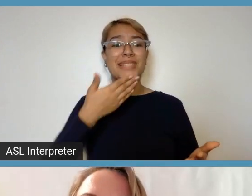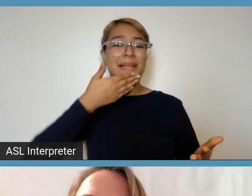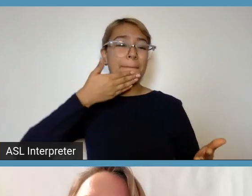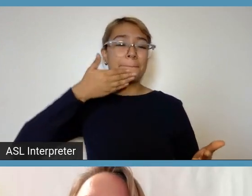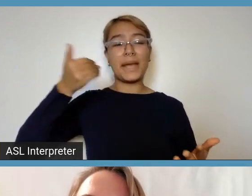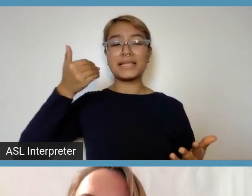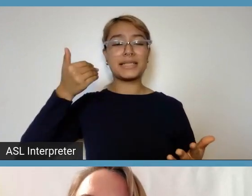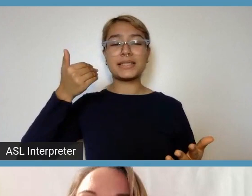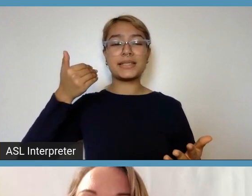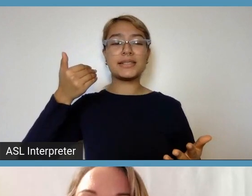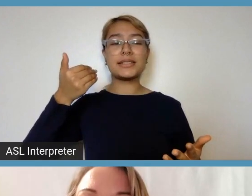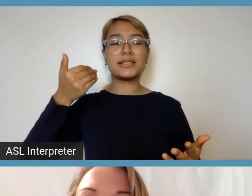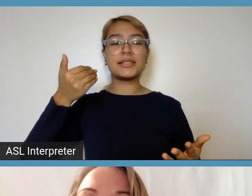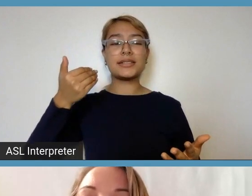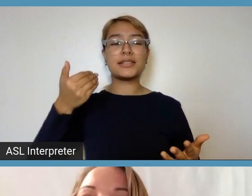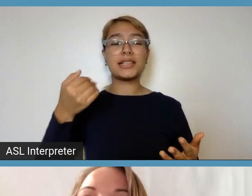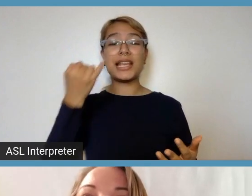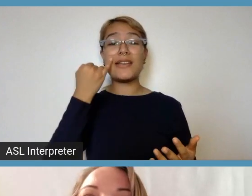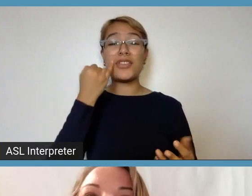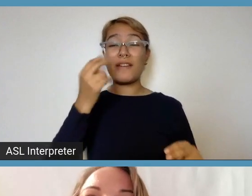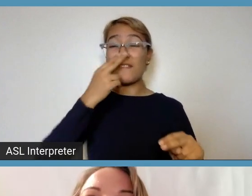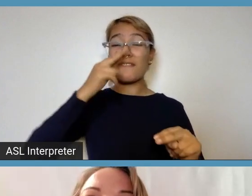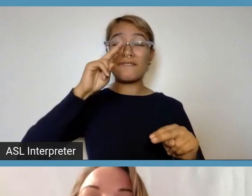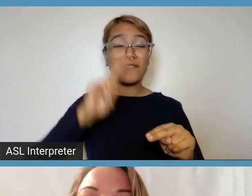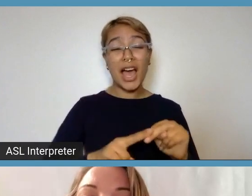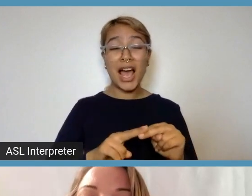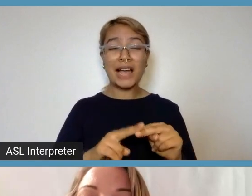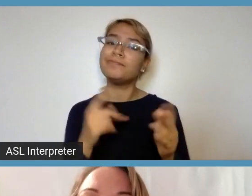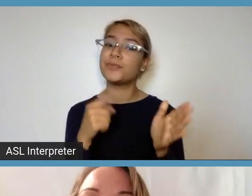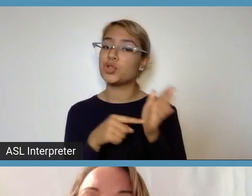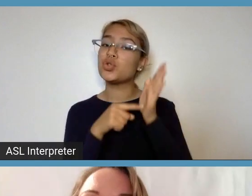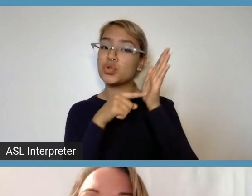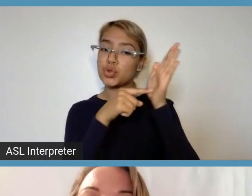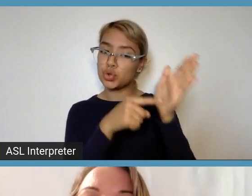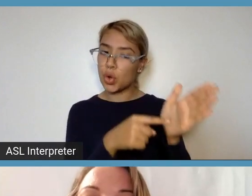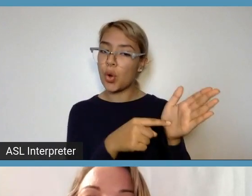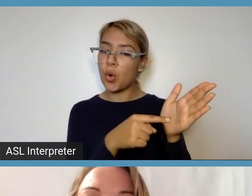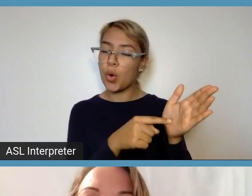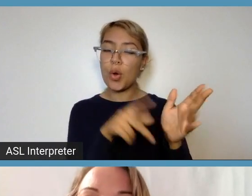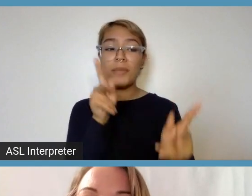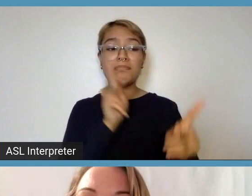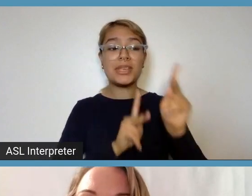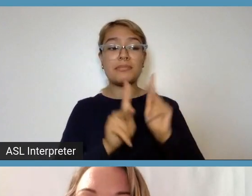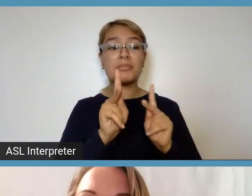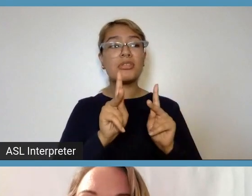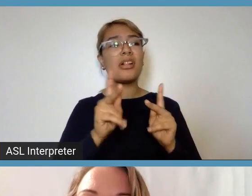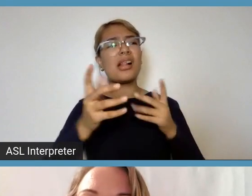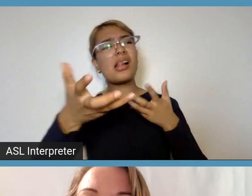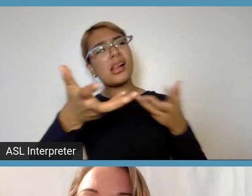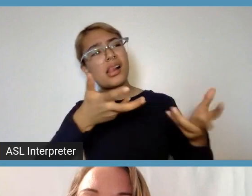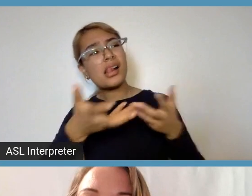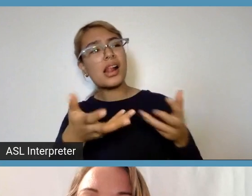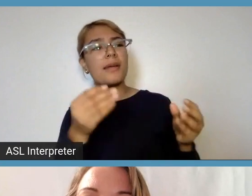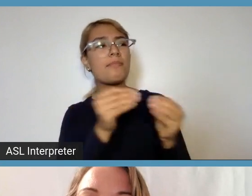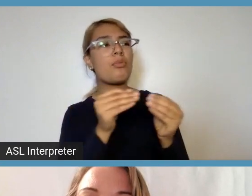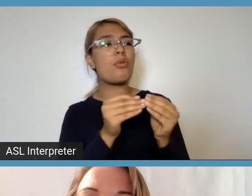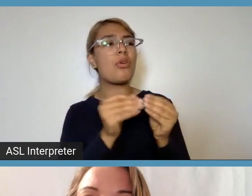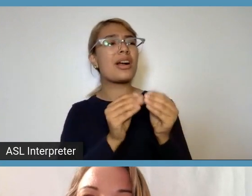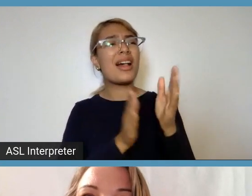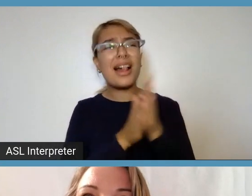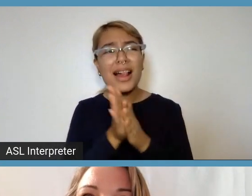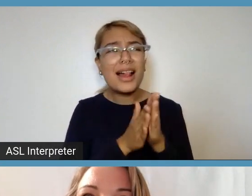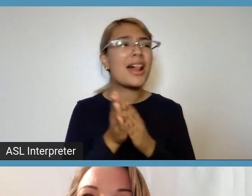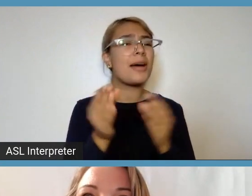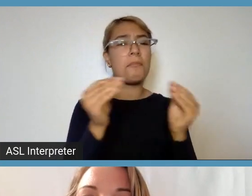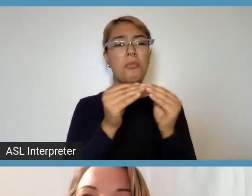content when you're having fun with it. It comes through people engage more with that. When you are